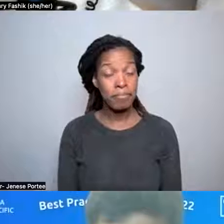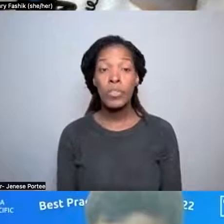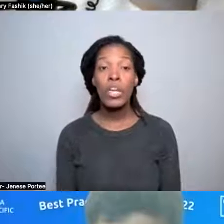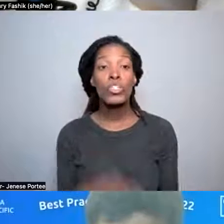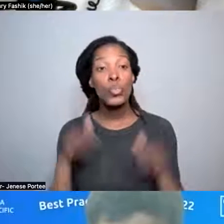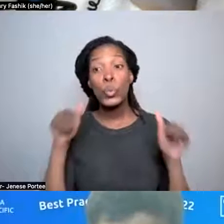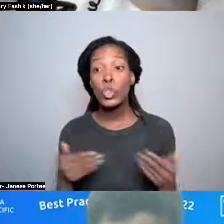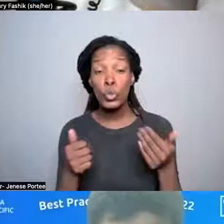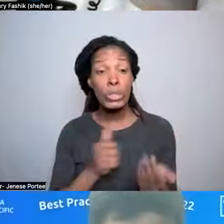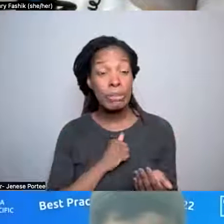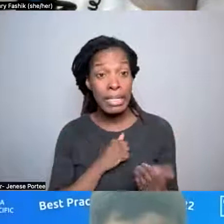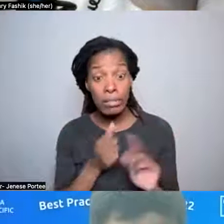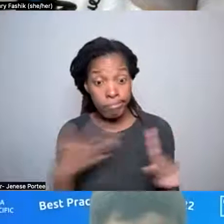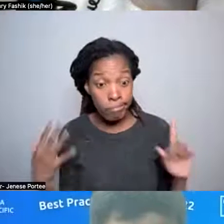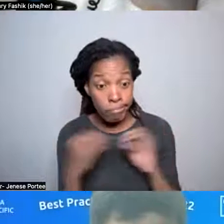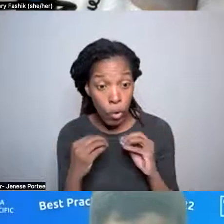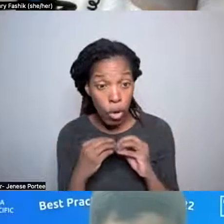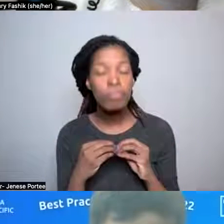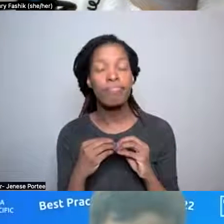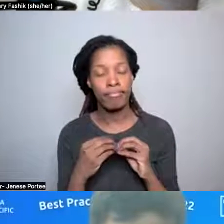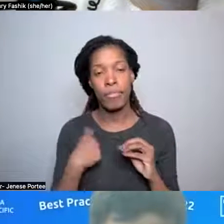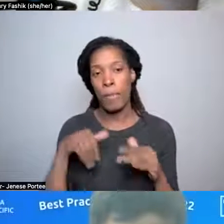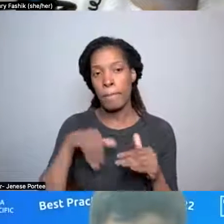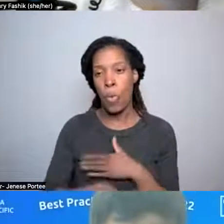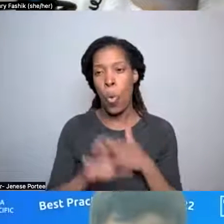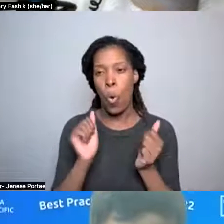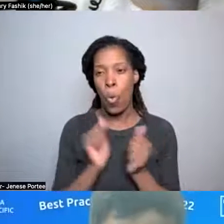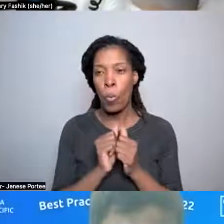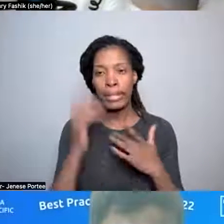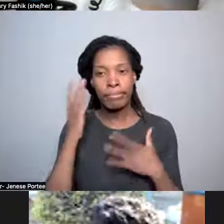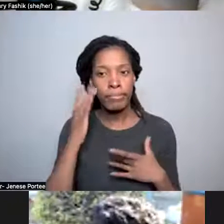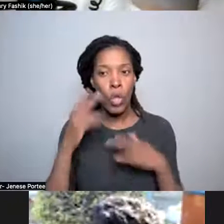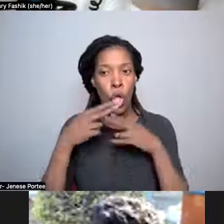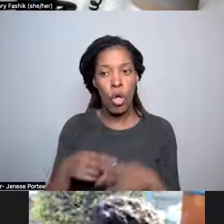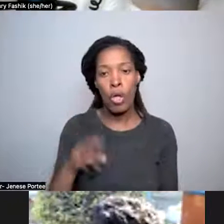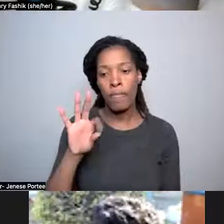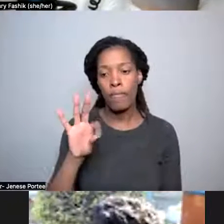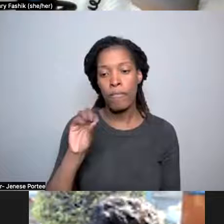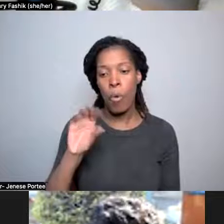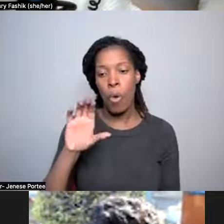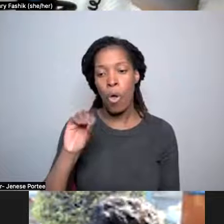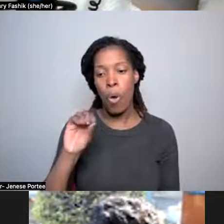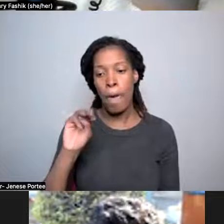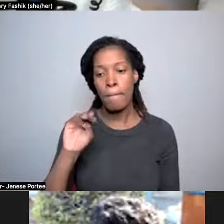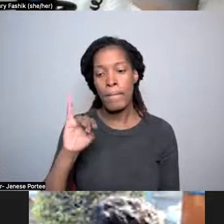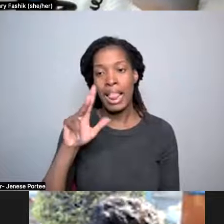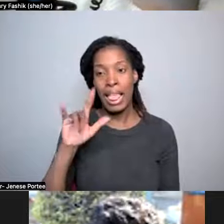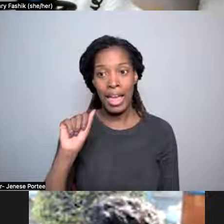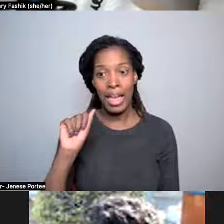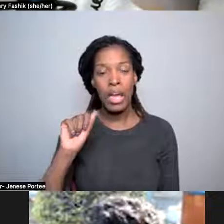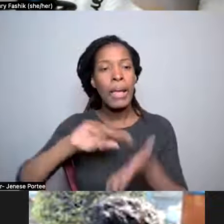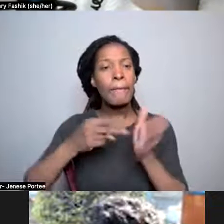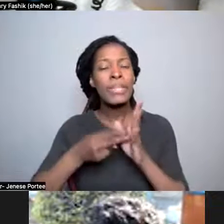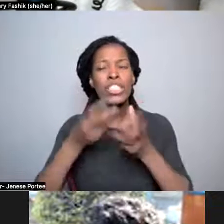introduce myself, I was born with a condition called phocomelia, and this meant that the bones in the lower half of my